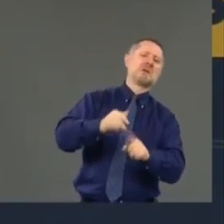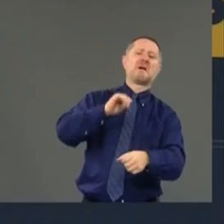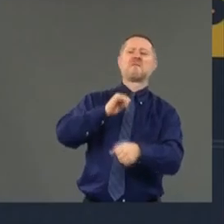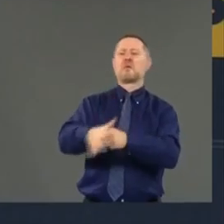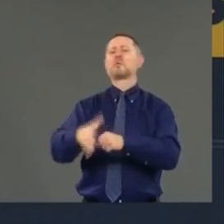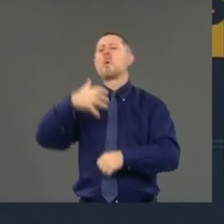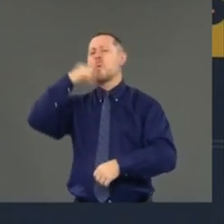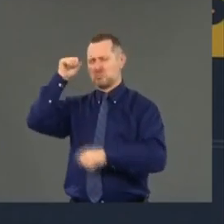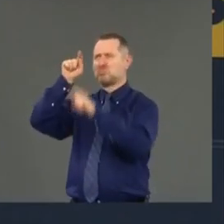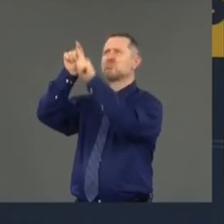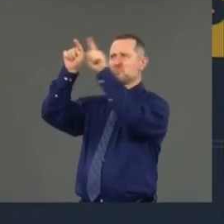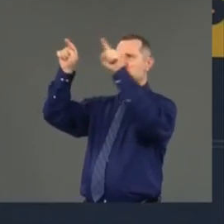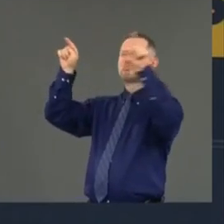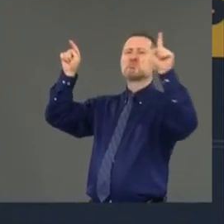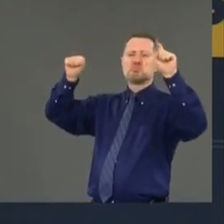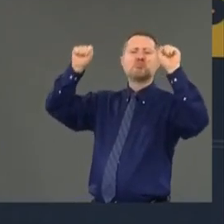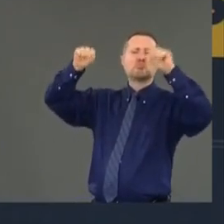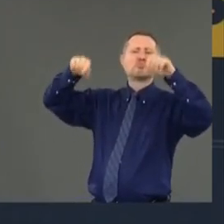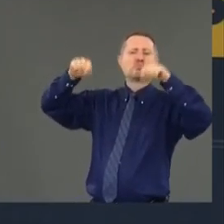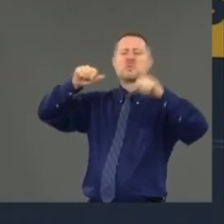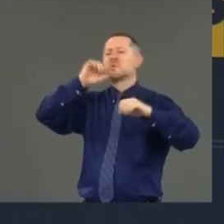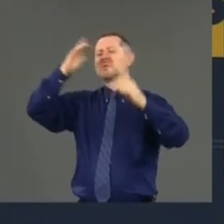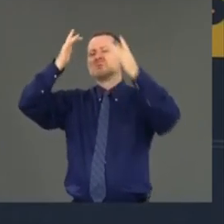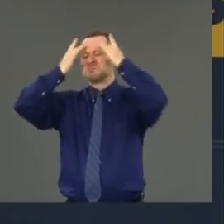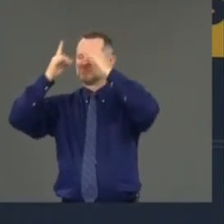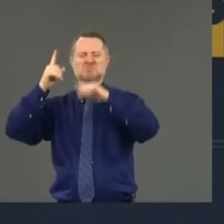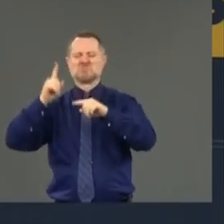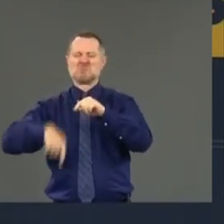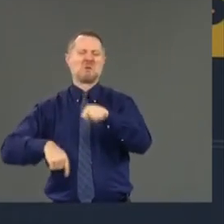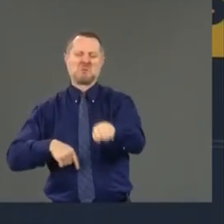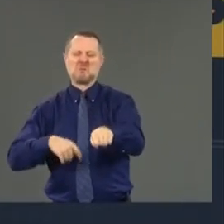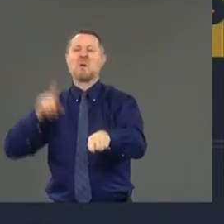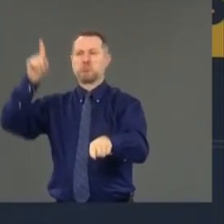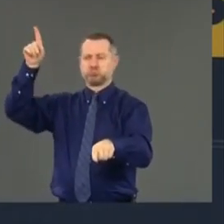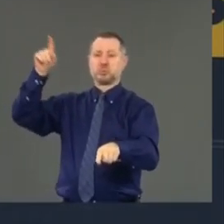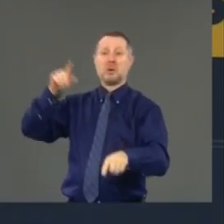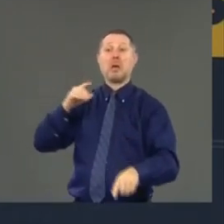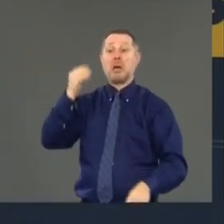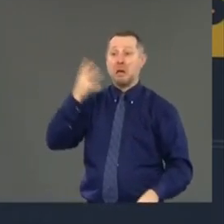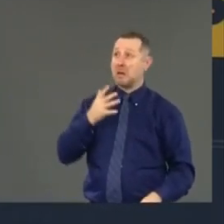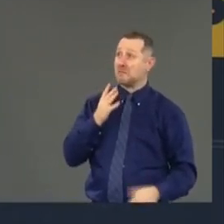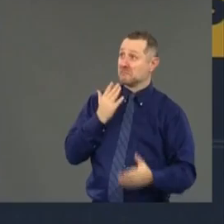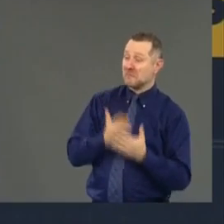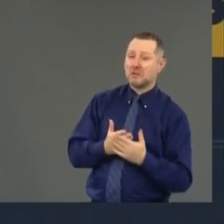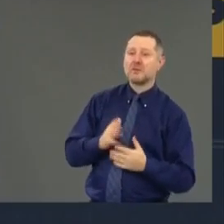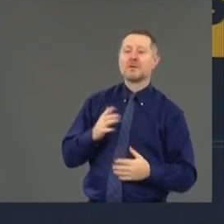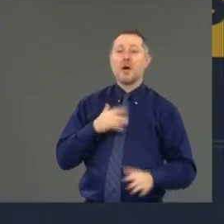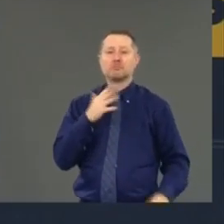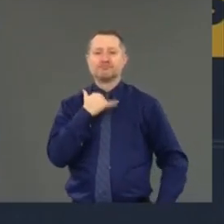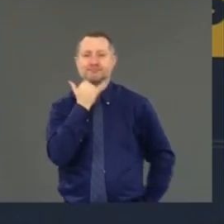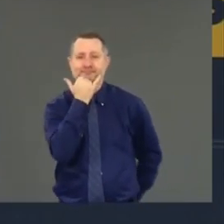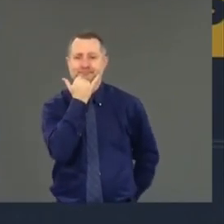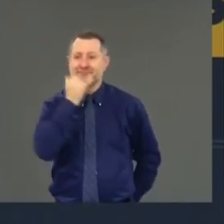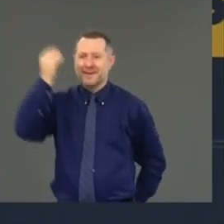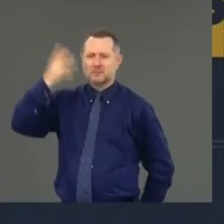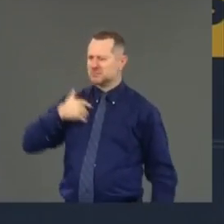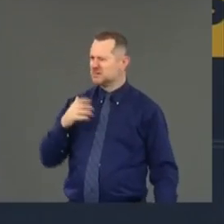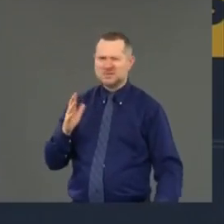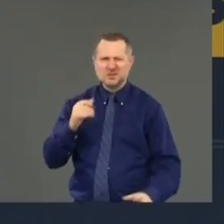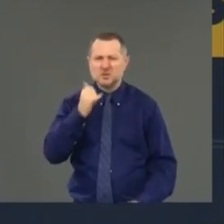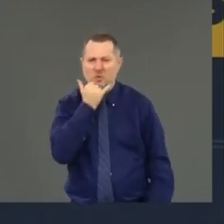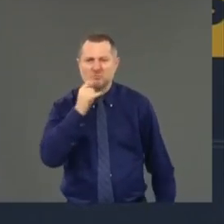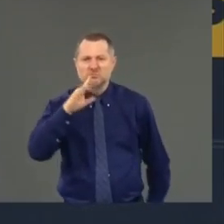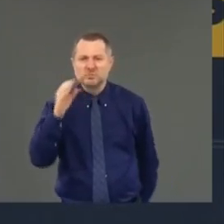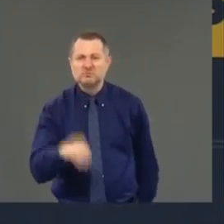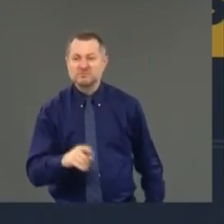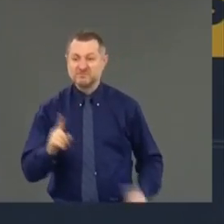get it. That turned out not to be 100% true, but I think that was the first message that went out there. I